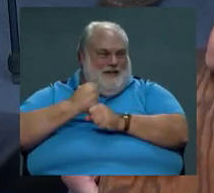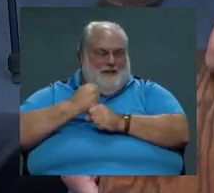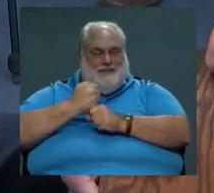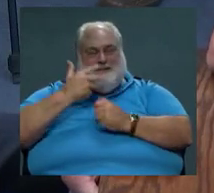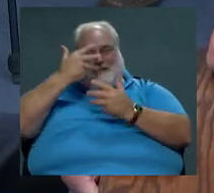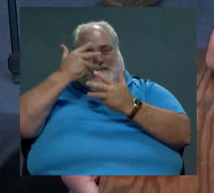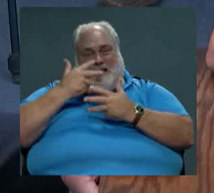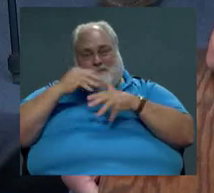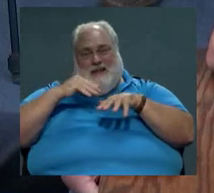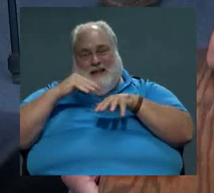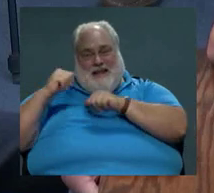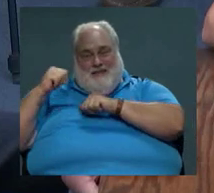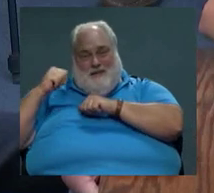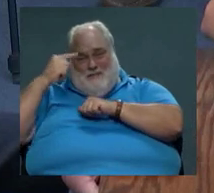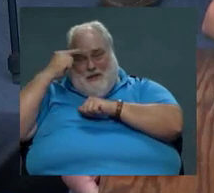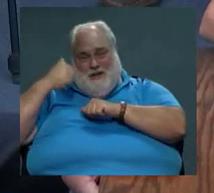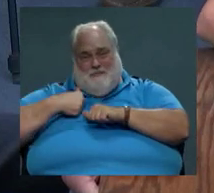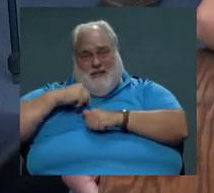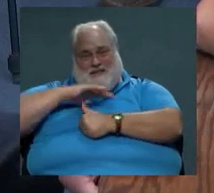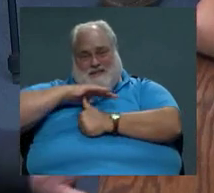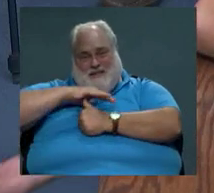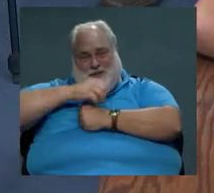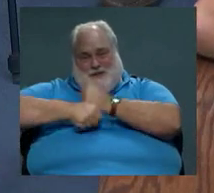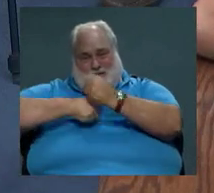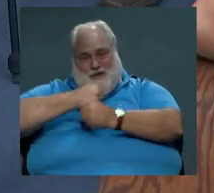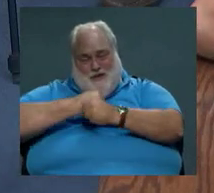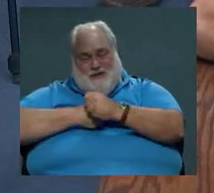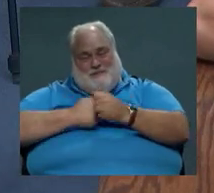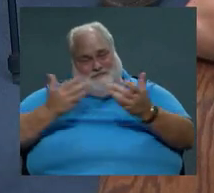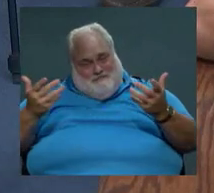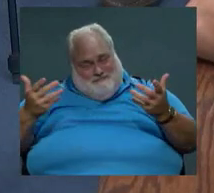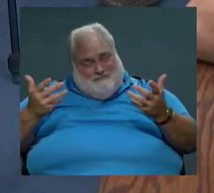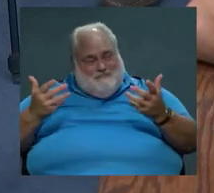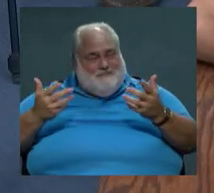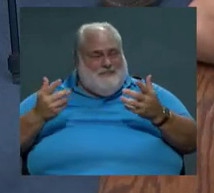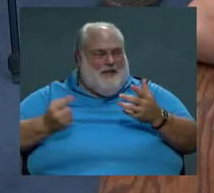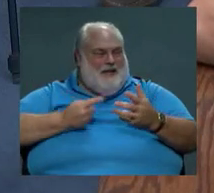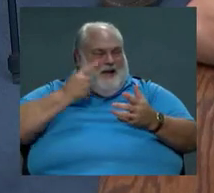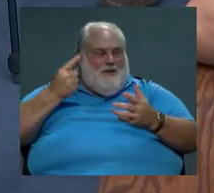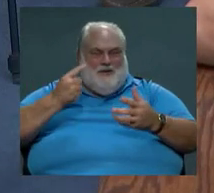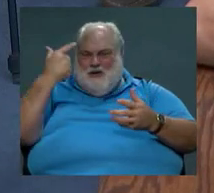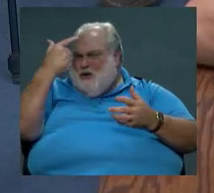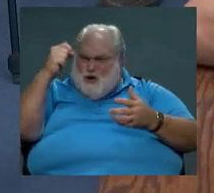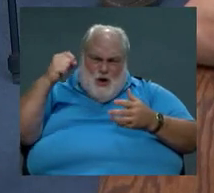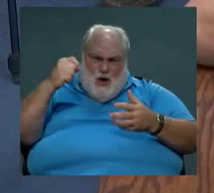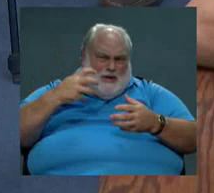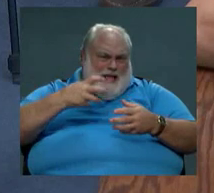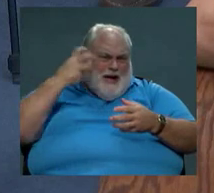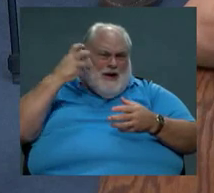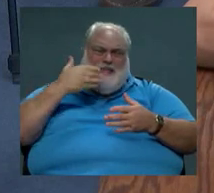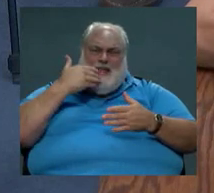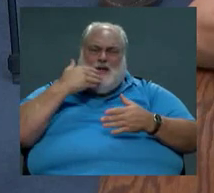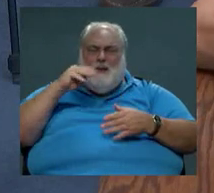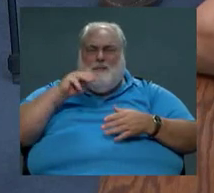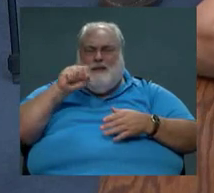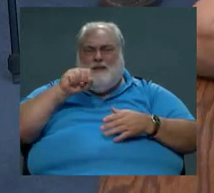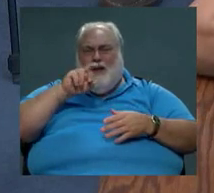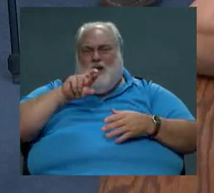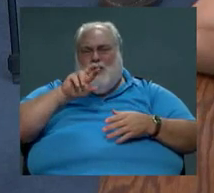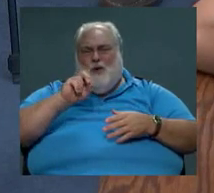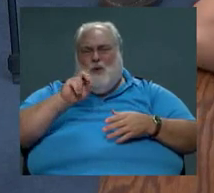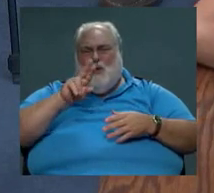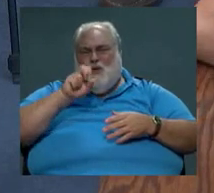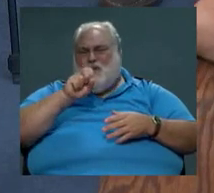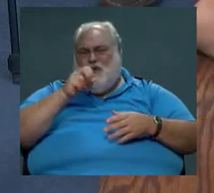to be leaving these guys because it's my senior year, but you know, always go Tigers. And thank you, Miss Russo,